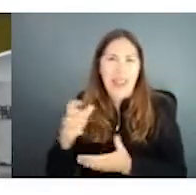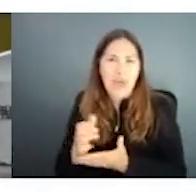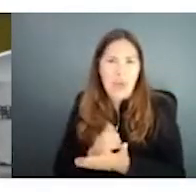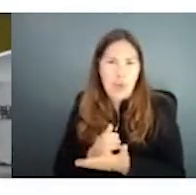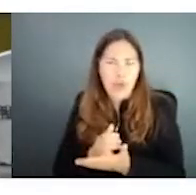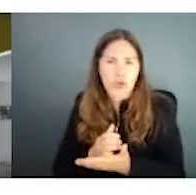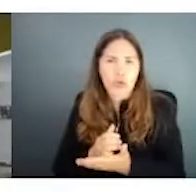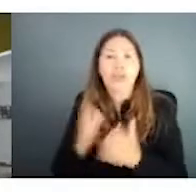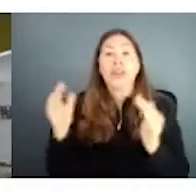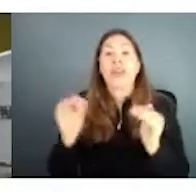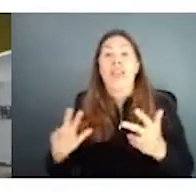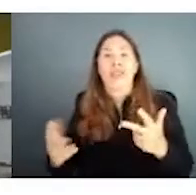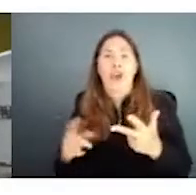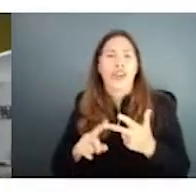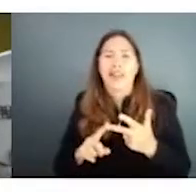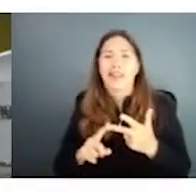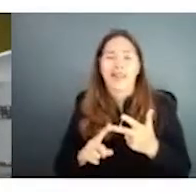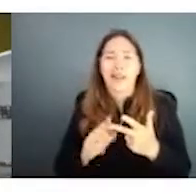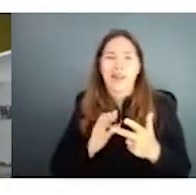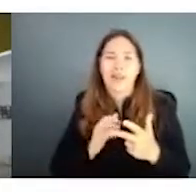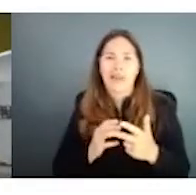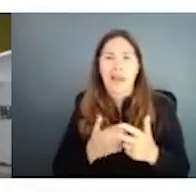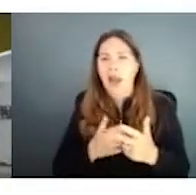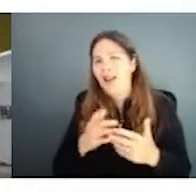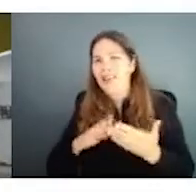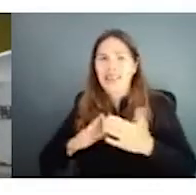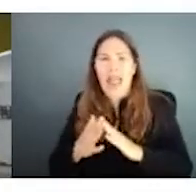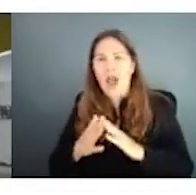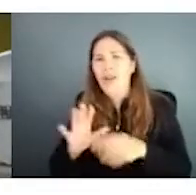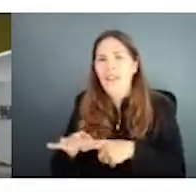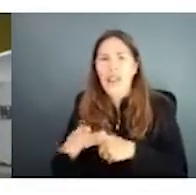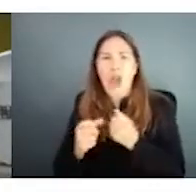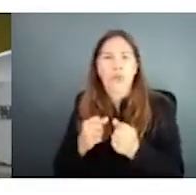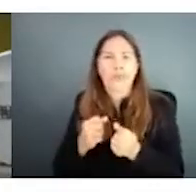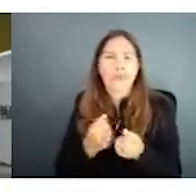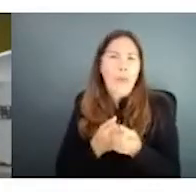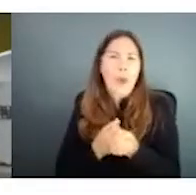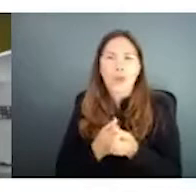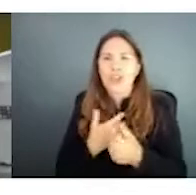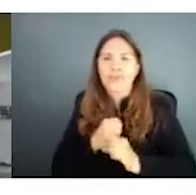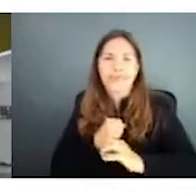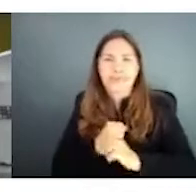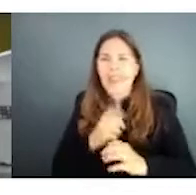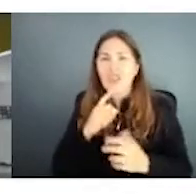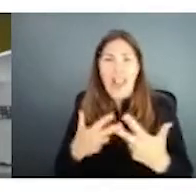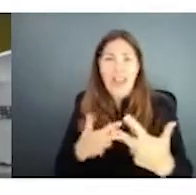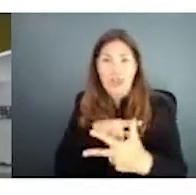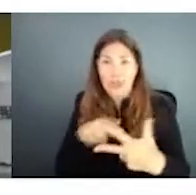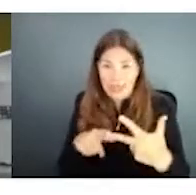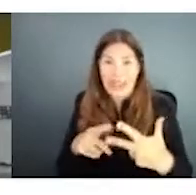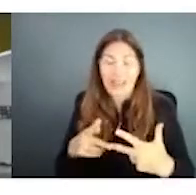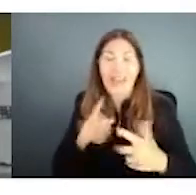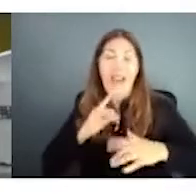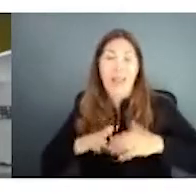And then there was a third one. It was just an R-Town video promotion that I did. So there are 3 videos that are available on demand